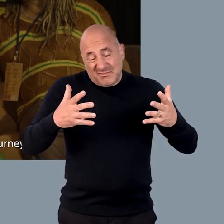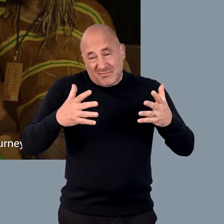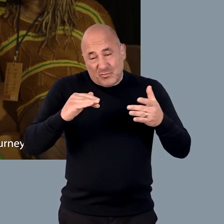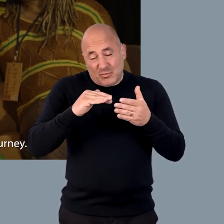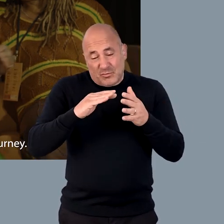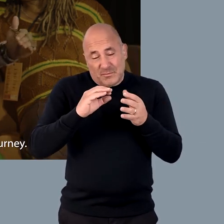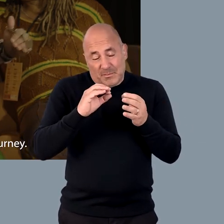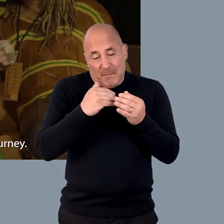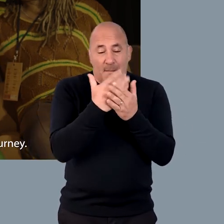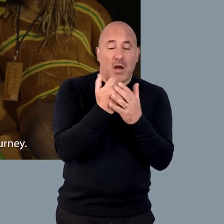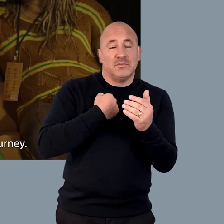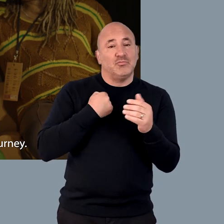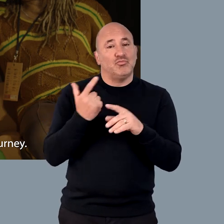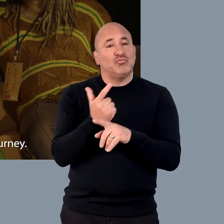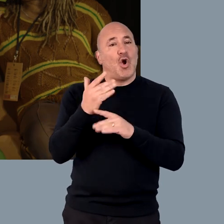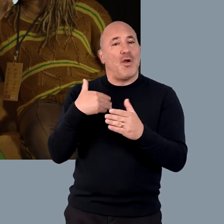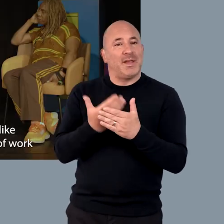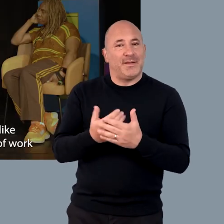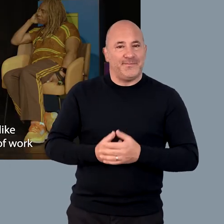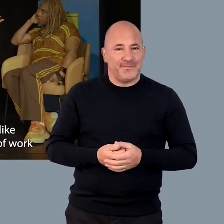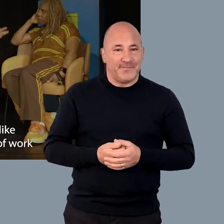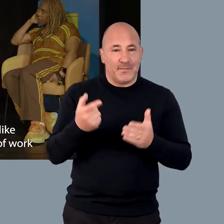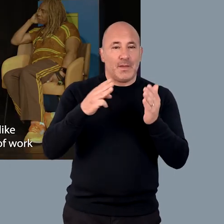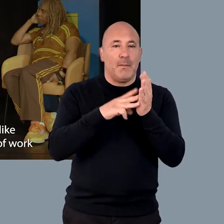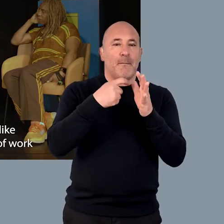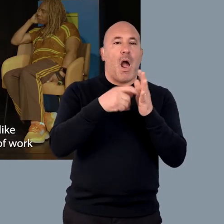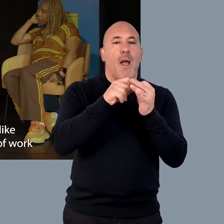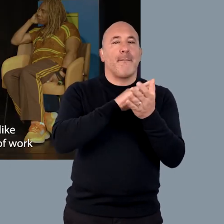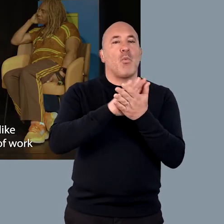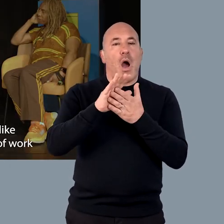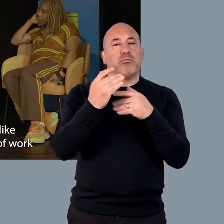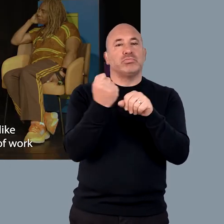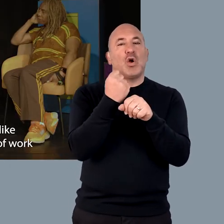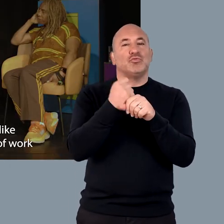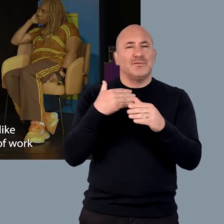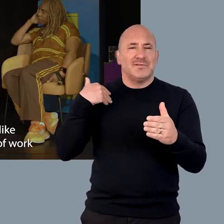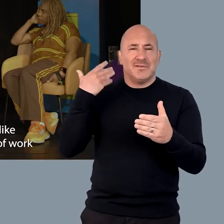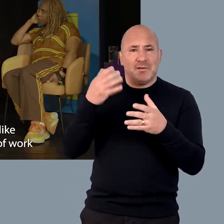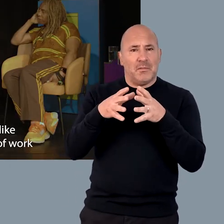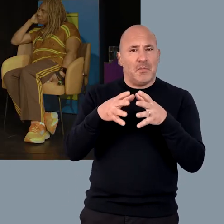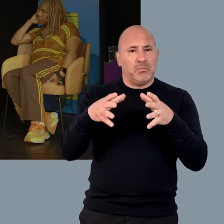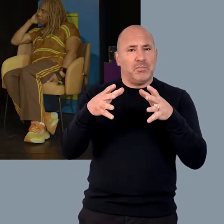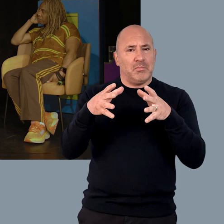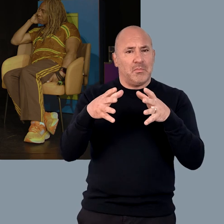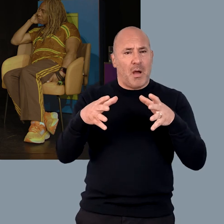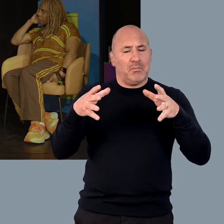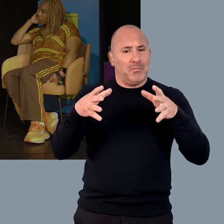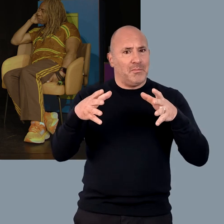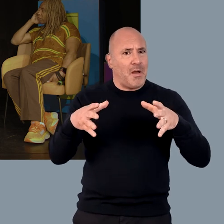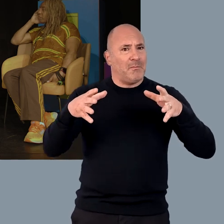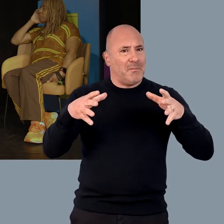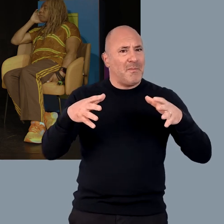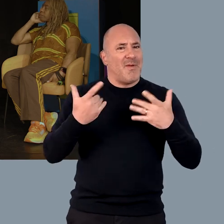been partly my journey. Marlborough Productions over time has grown and grown, and we do quite a lot of work that's all about